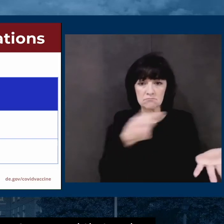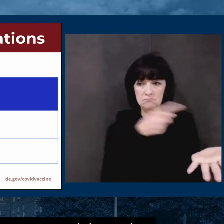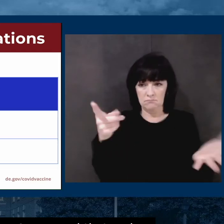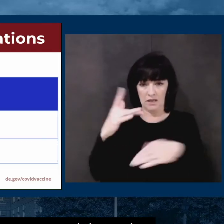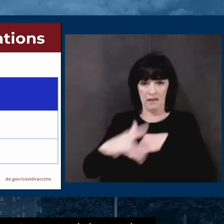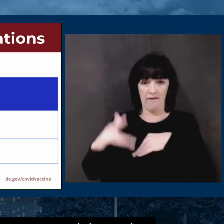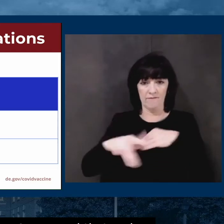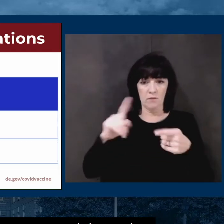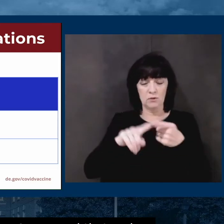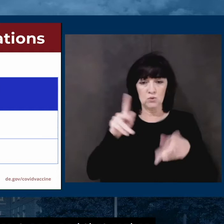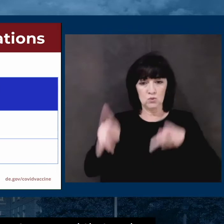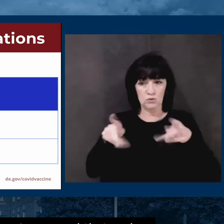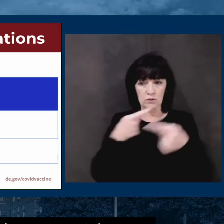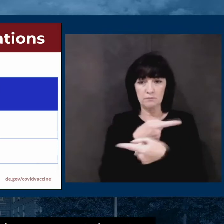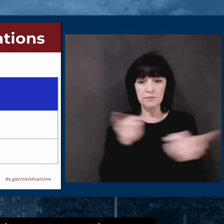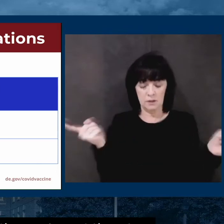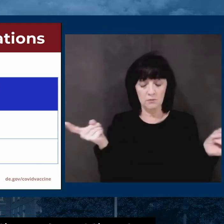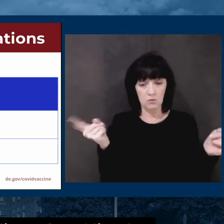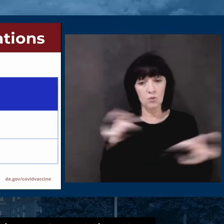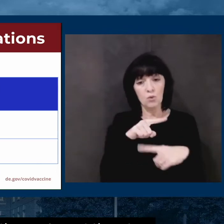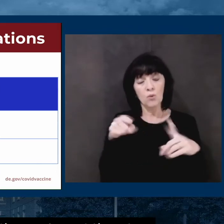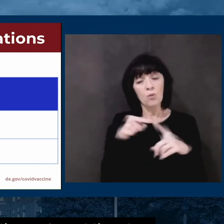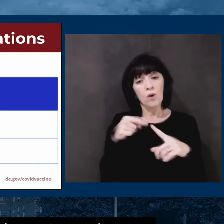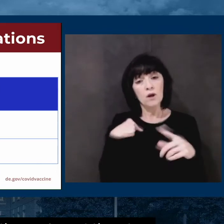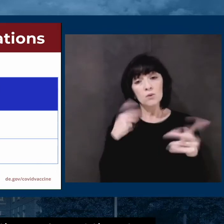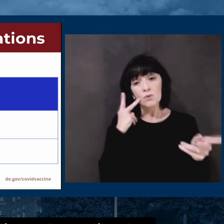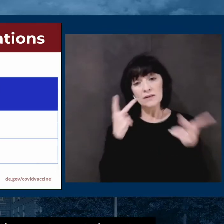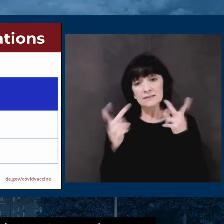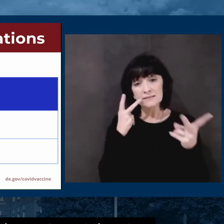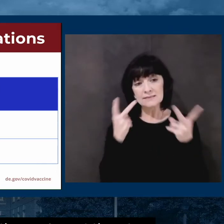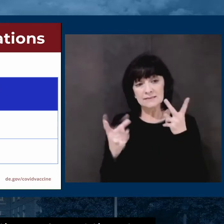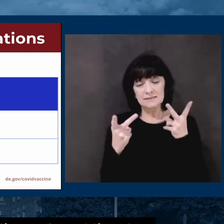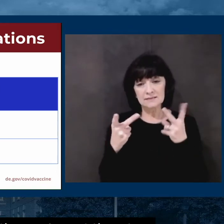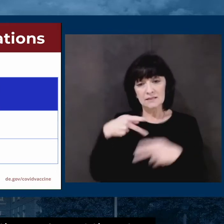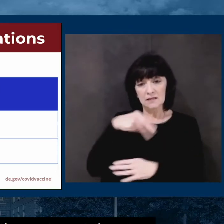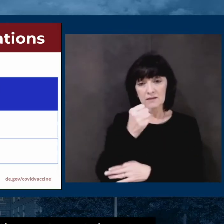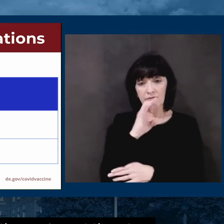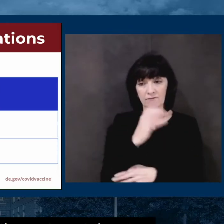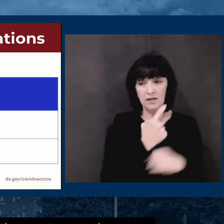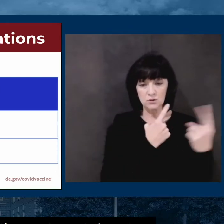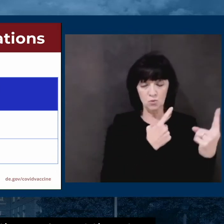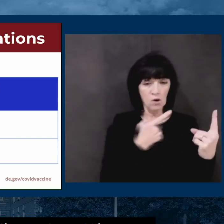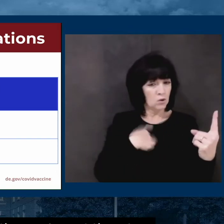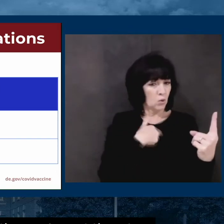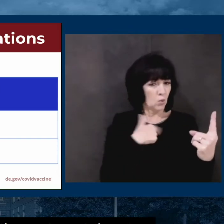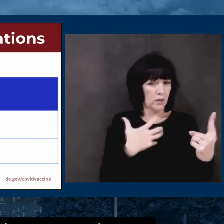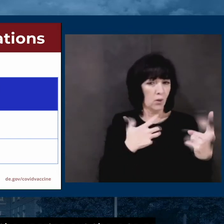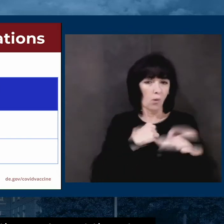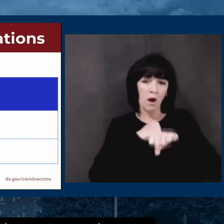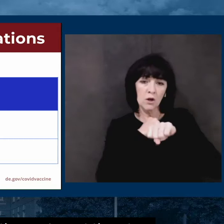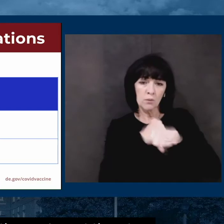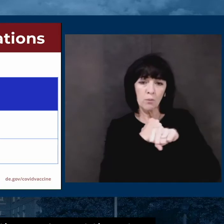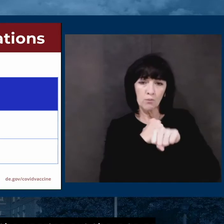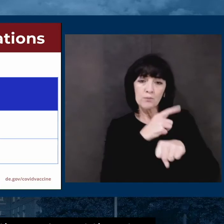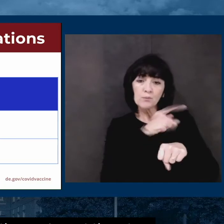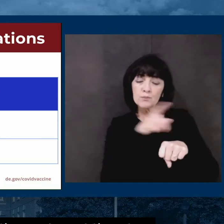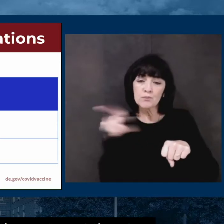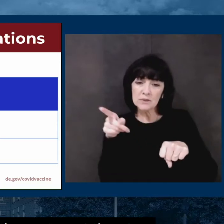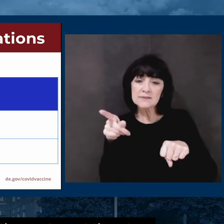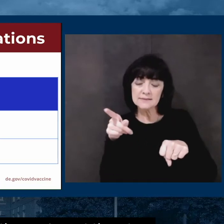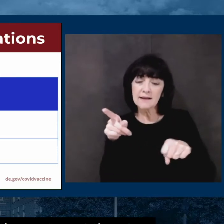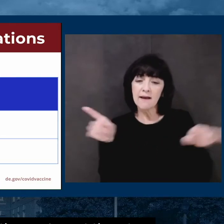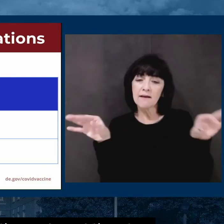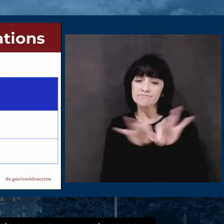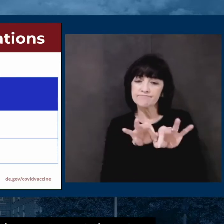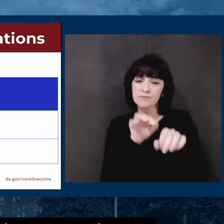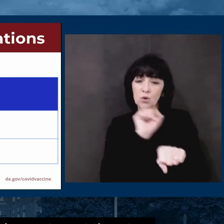1B, our perception is that we want to protect our critical infrastructure workers. So you can see listed in phase 1B, essential workers, and we have